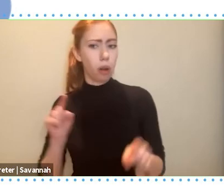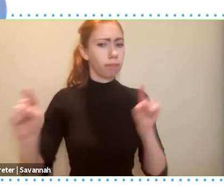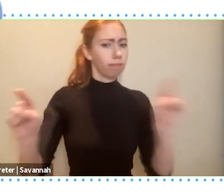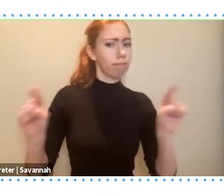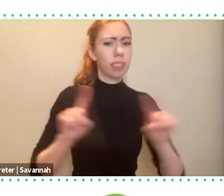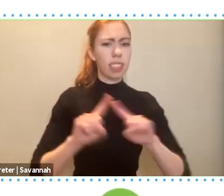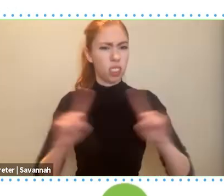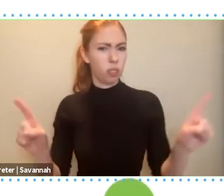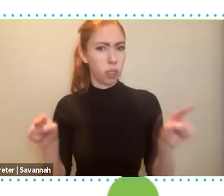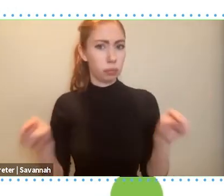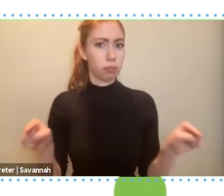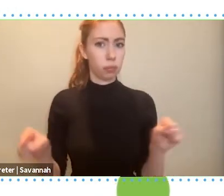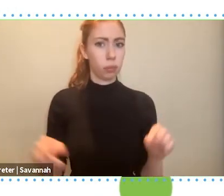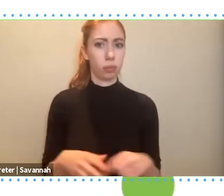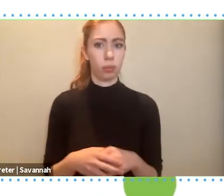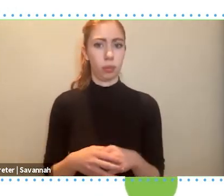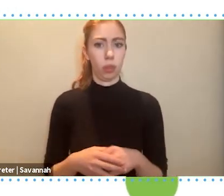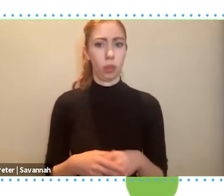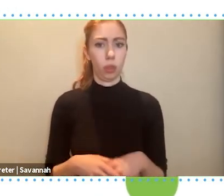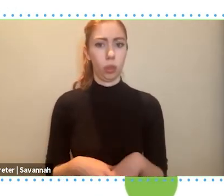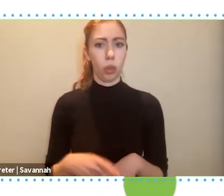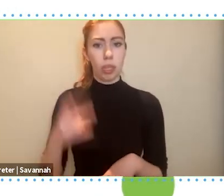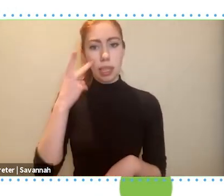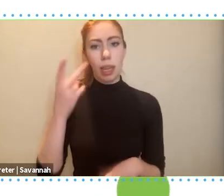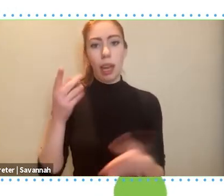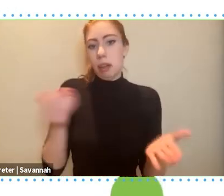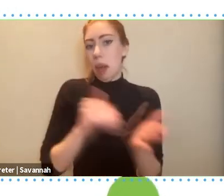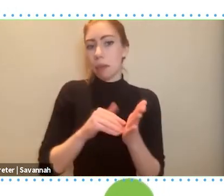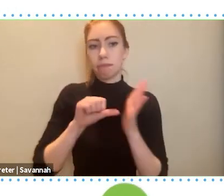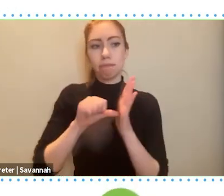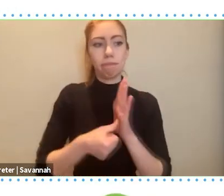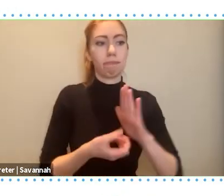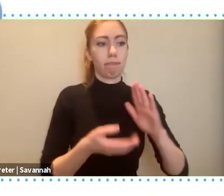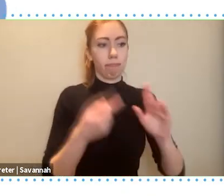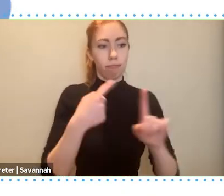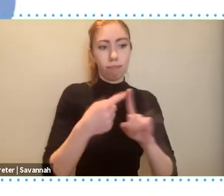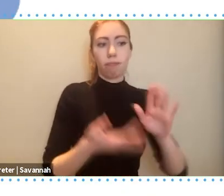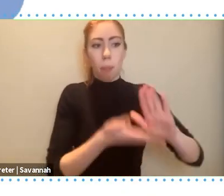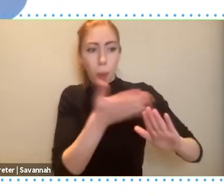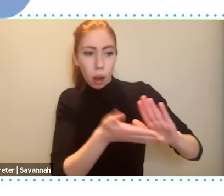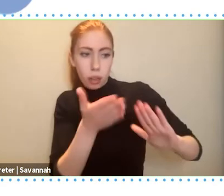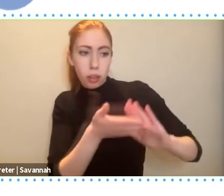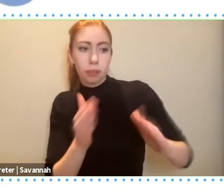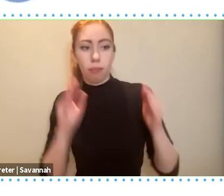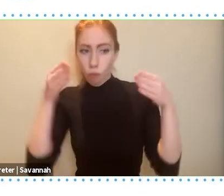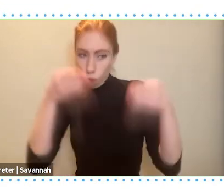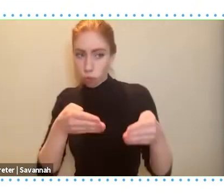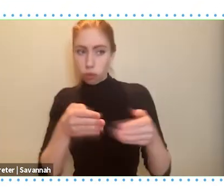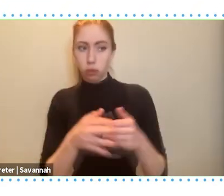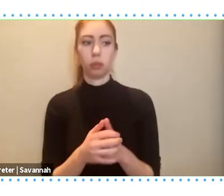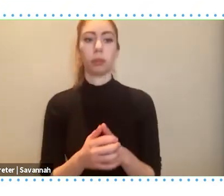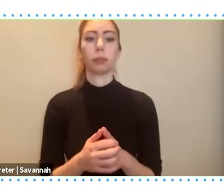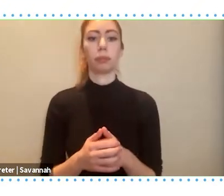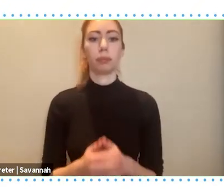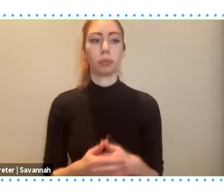looking at the pieces that are about the governance. Now, some folks very rightly respond in the surveys like, now I got 2 boards to manage. No, thank